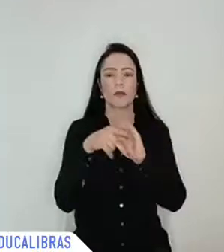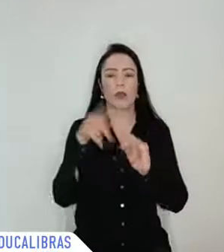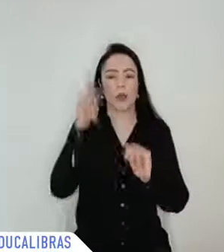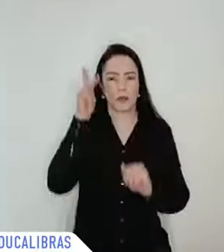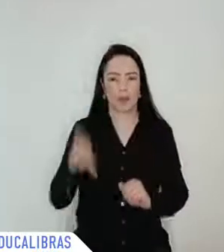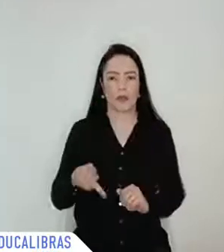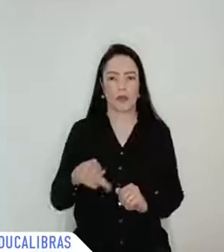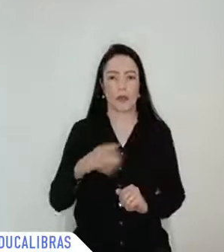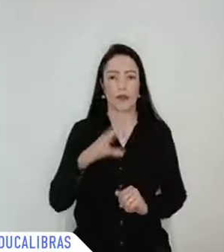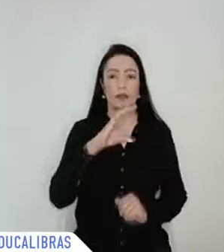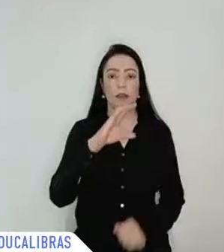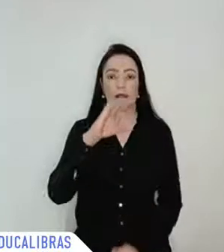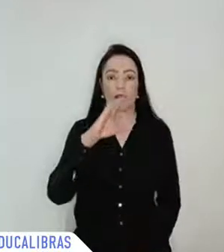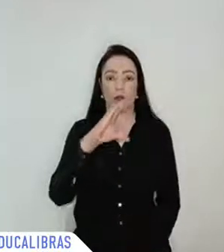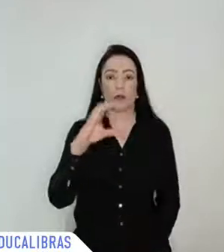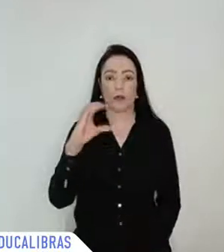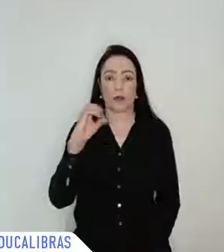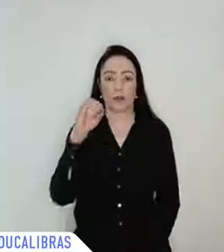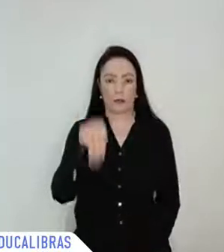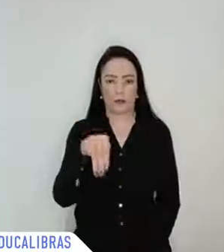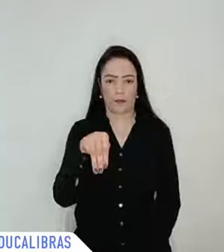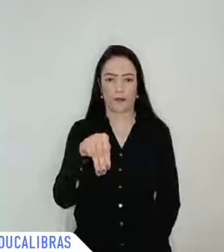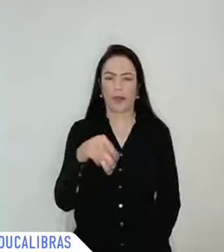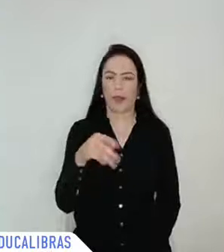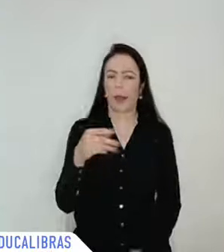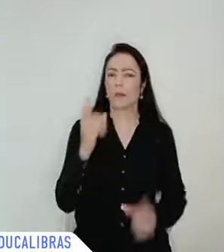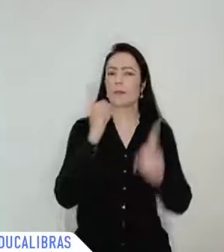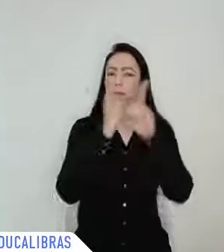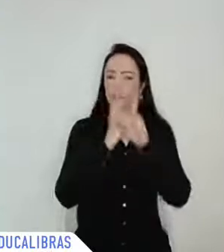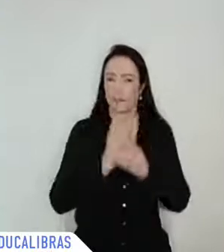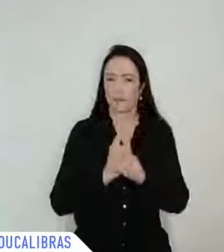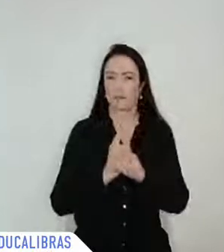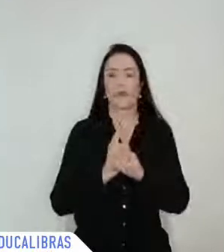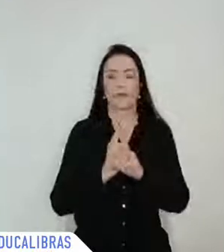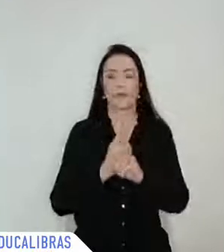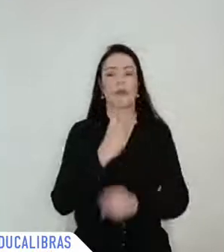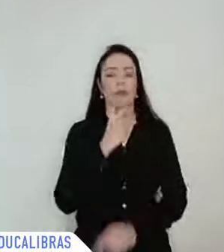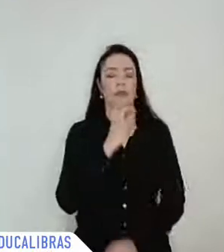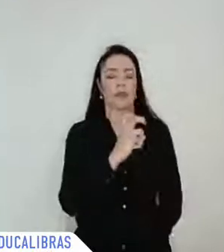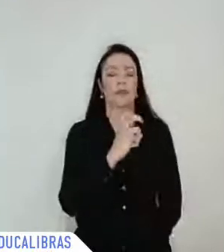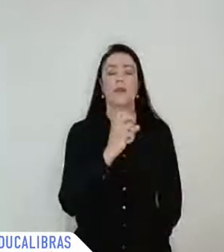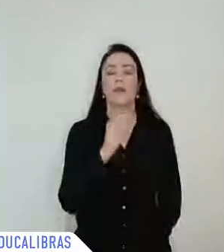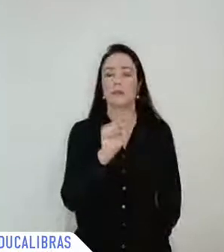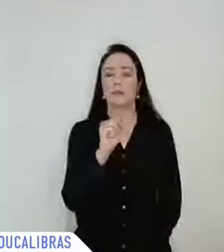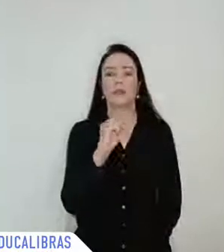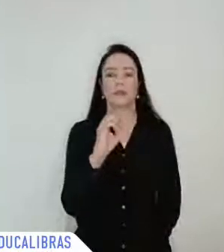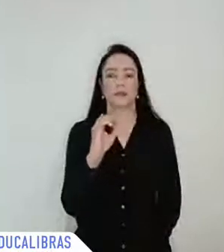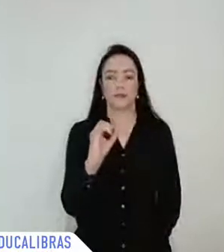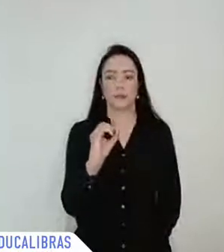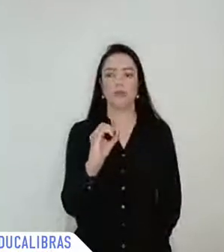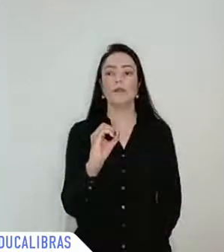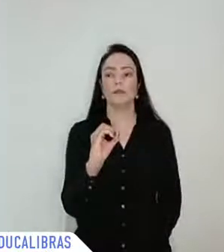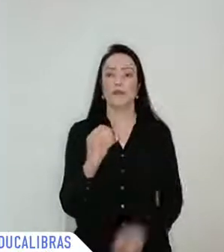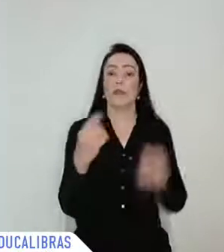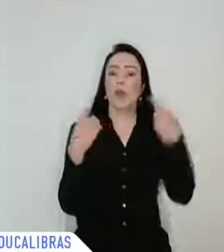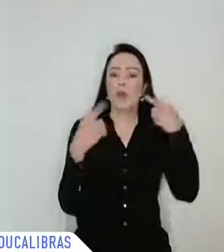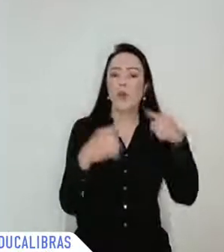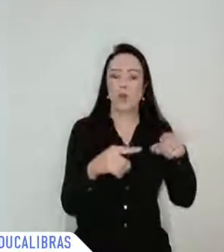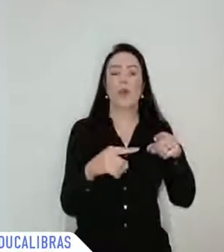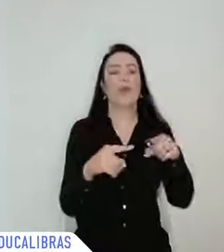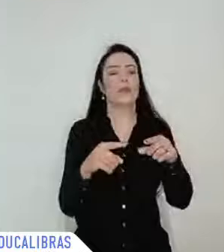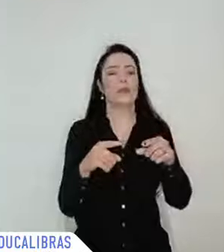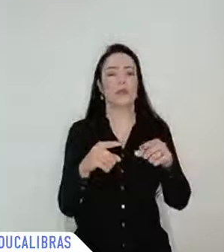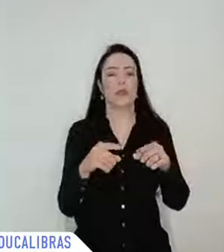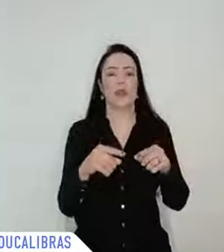the SESCOM, the Secretariat of Communication for the government, they all work